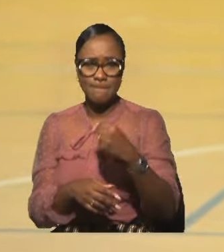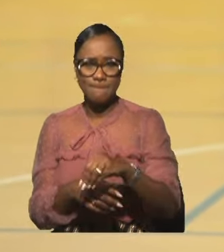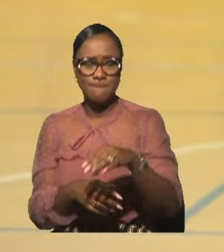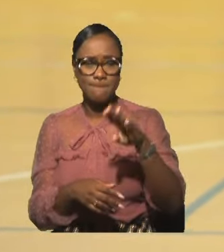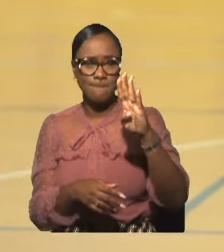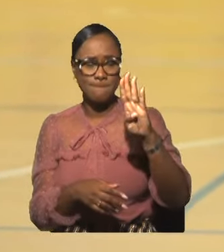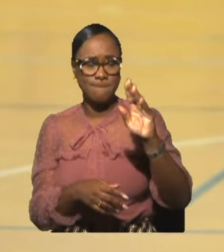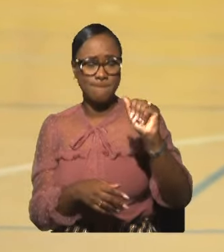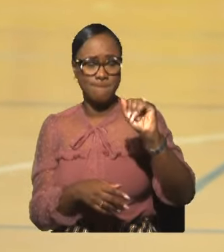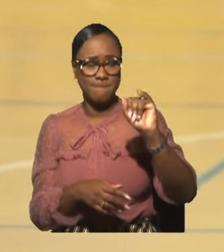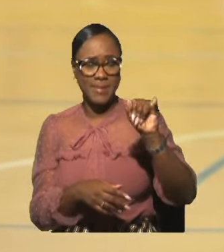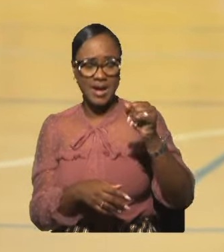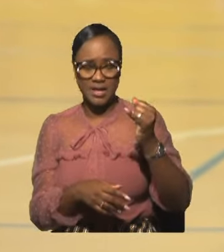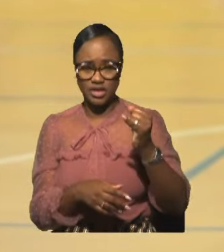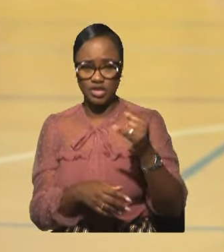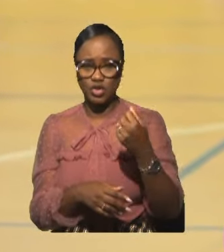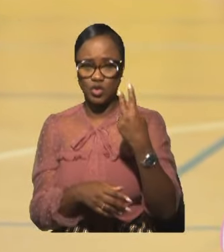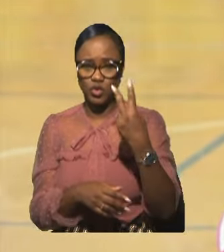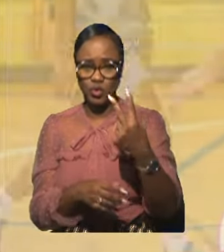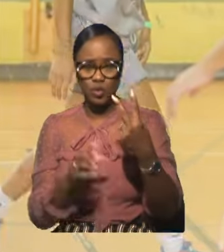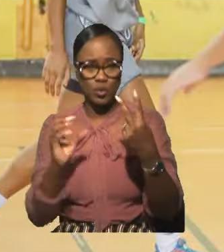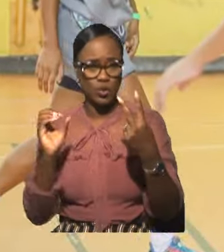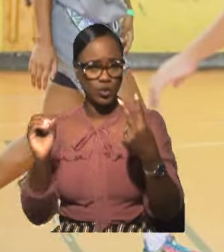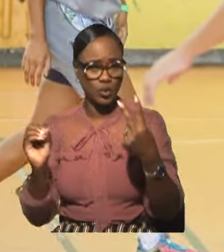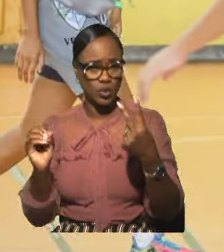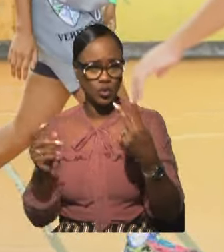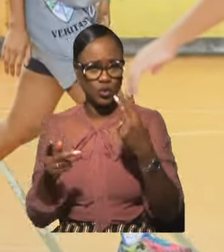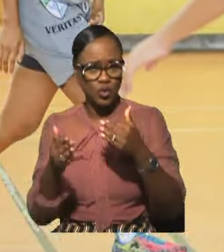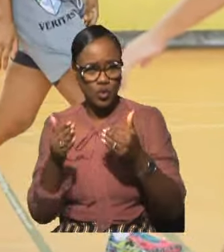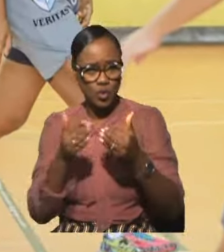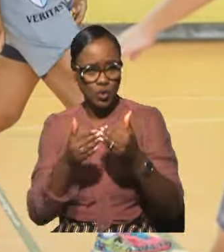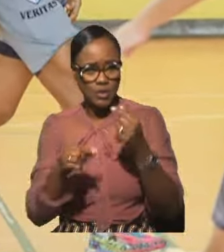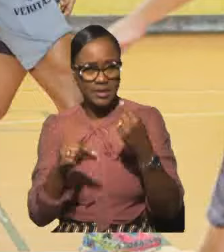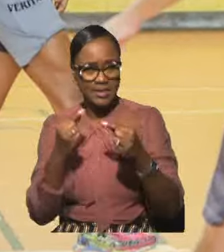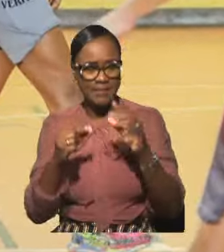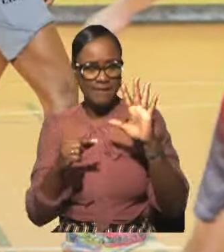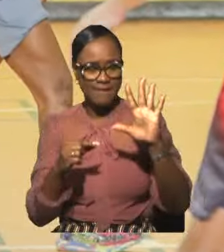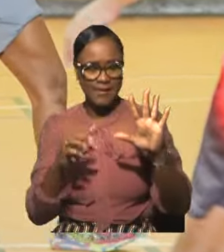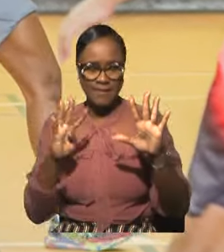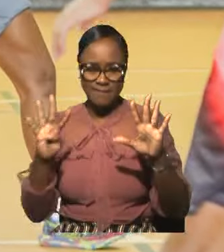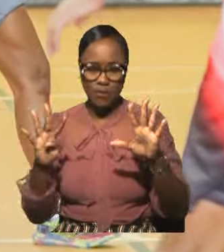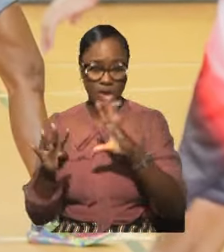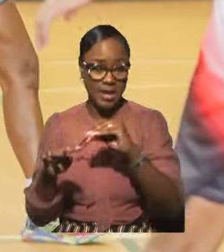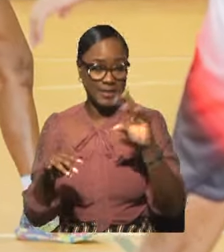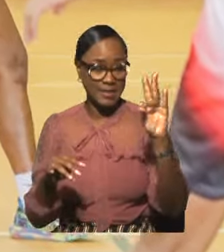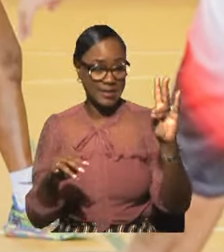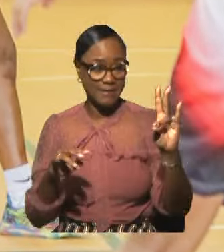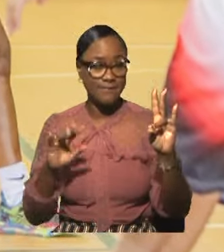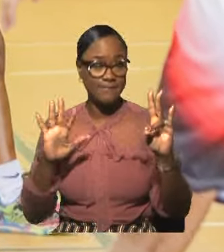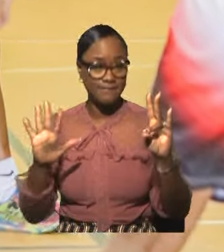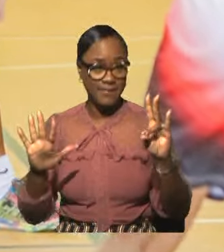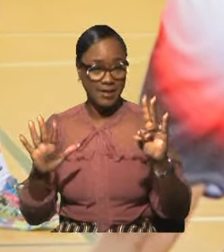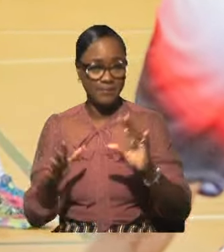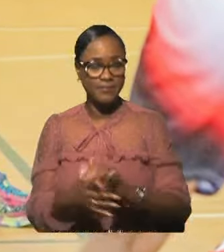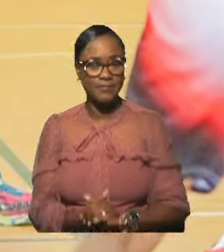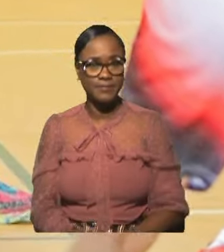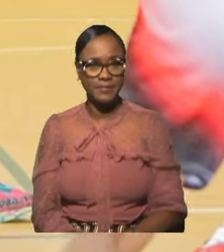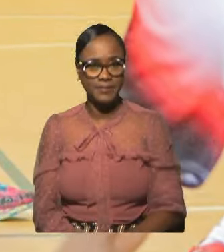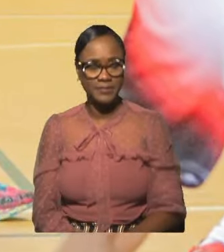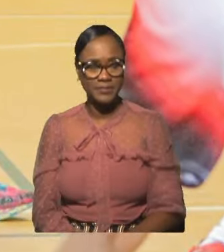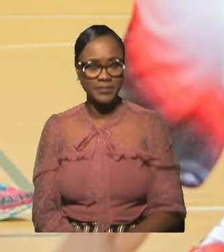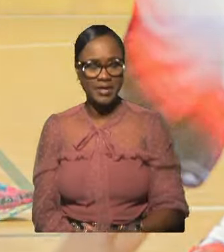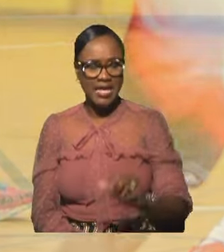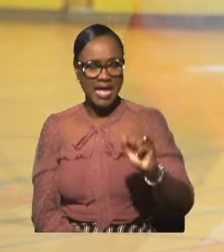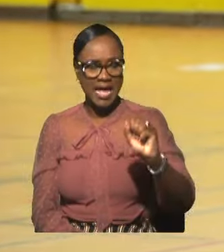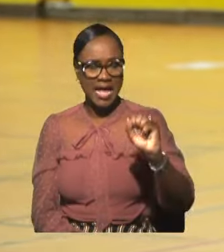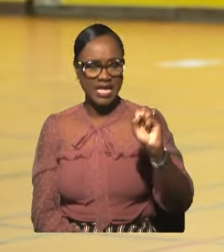2-0 in a best-of-three series with two close games of 5-4 and 7-5, thanks to the help of top scorer